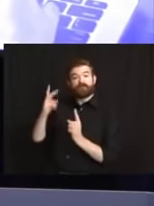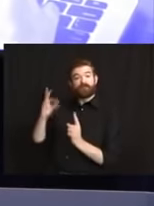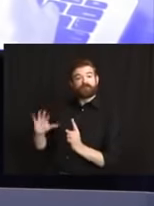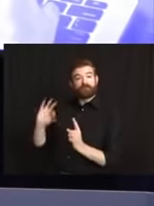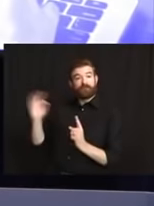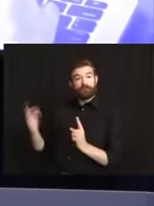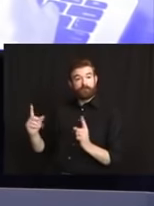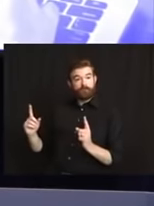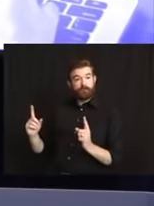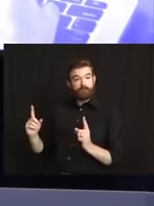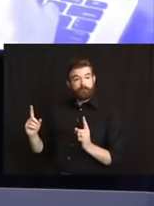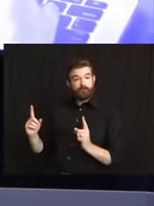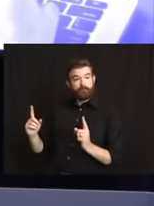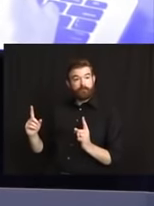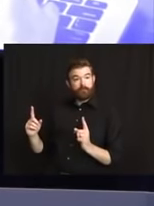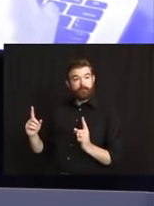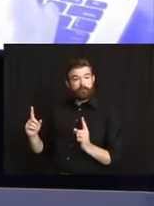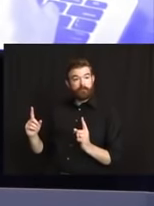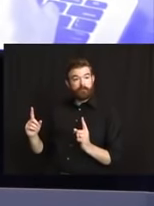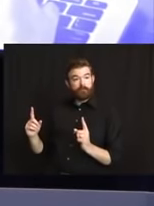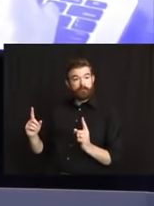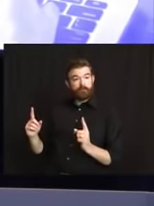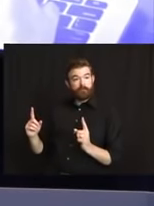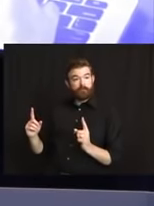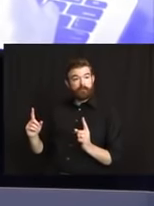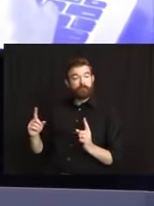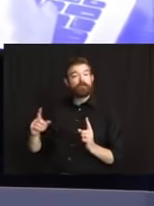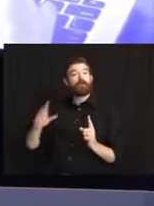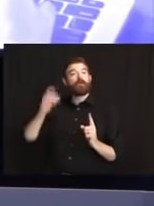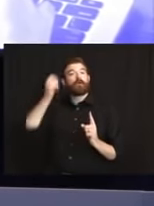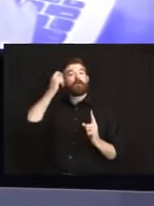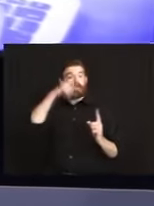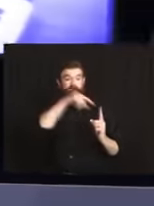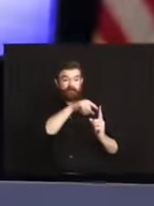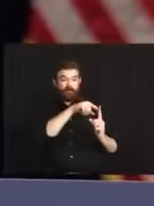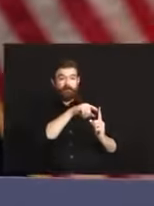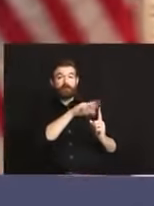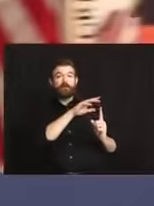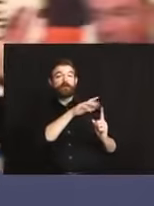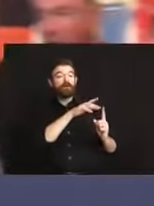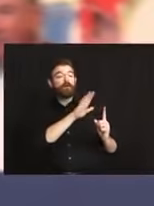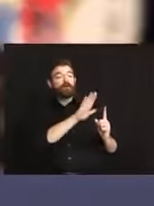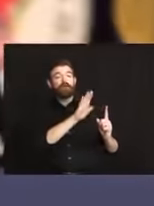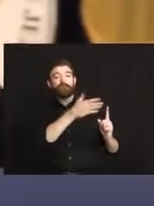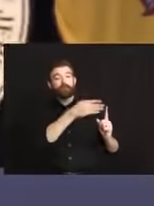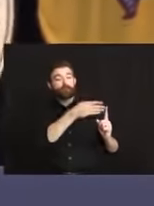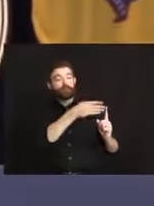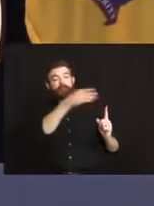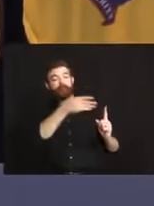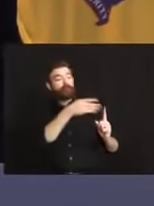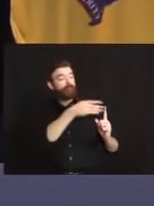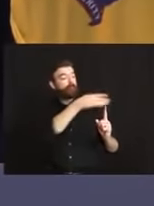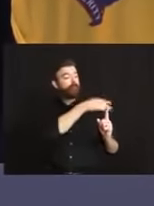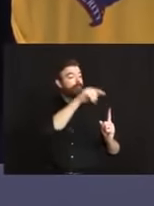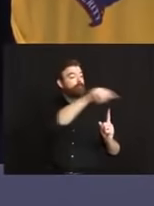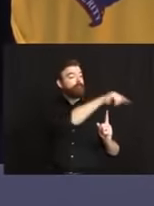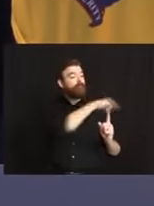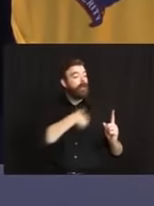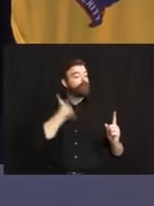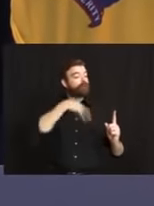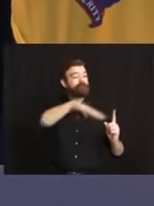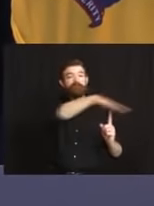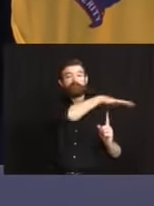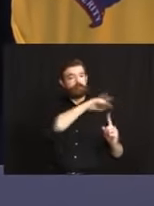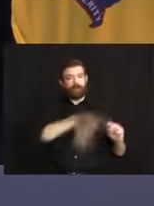not identified any issues at this point in time. Again, to repeat a point that we've probably said 1,000